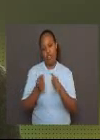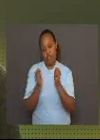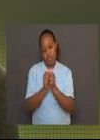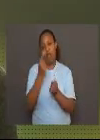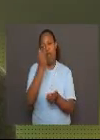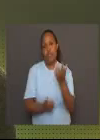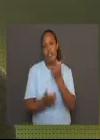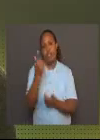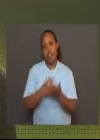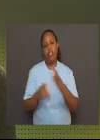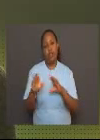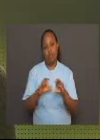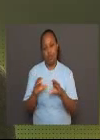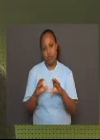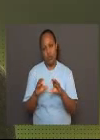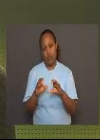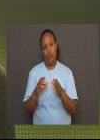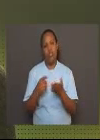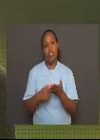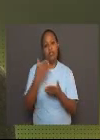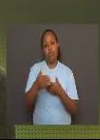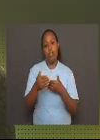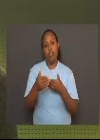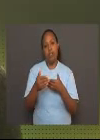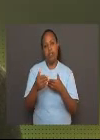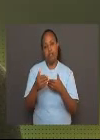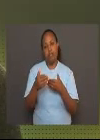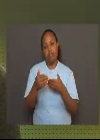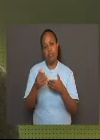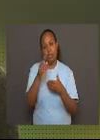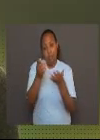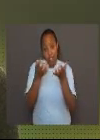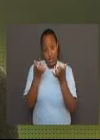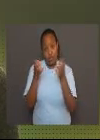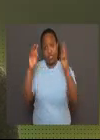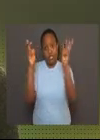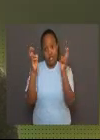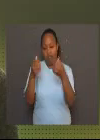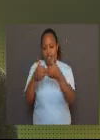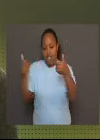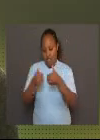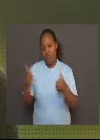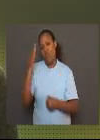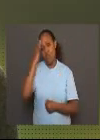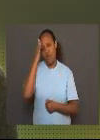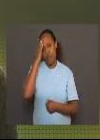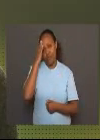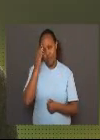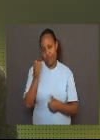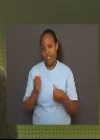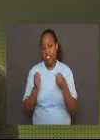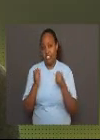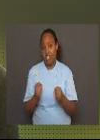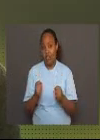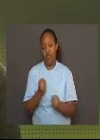partner, referring to your specific topics of interest. Do your best,